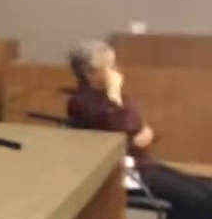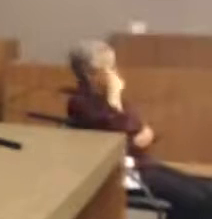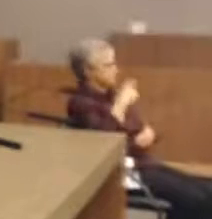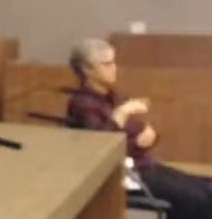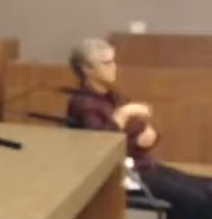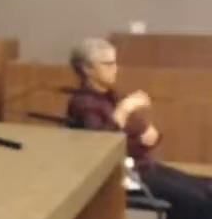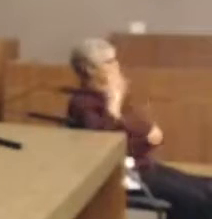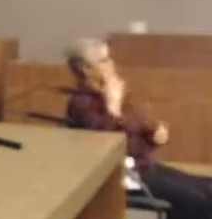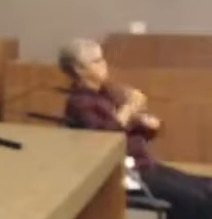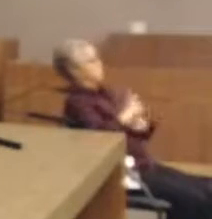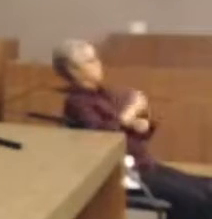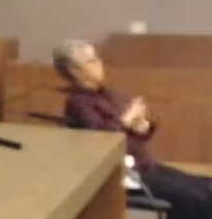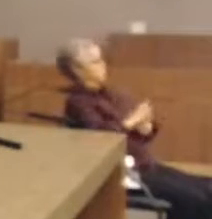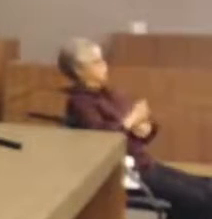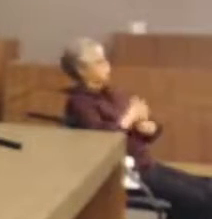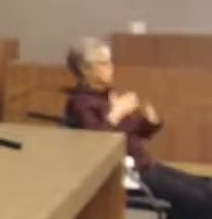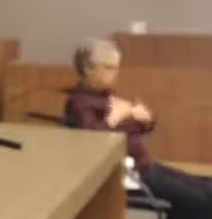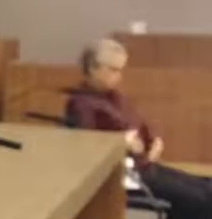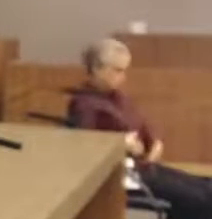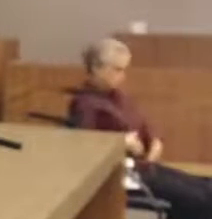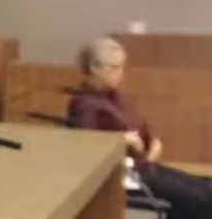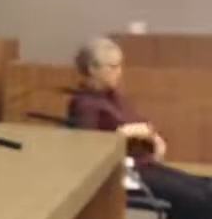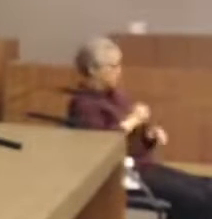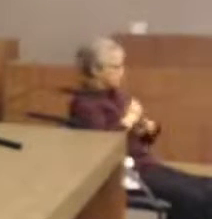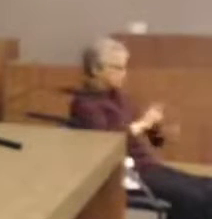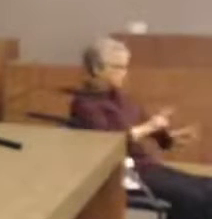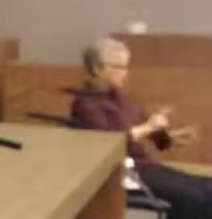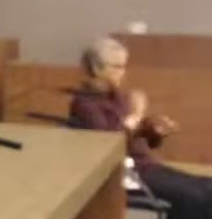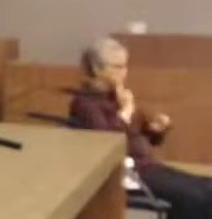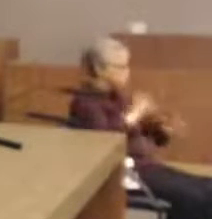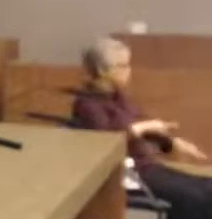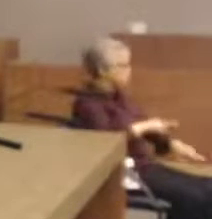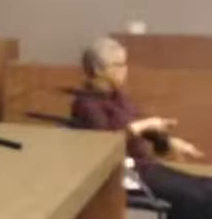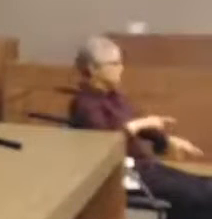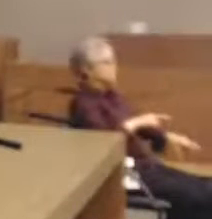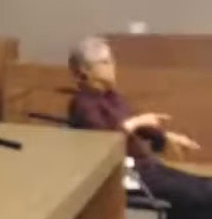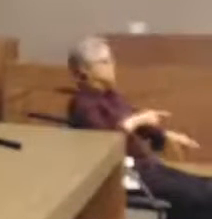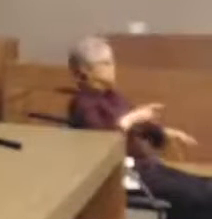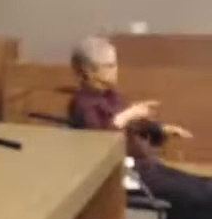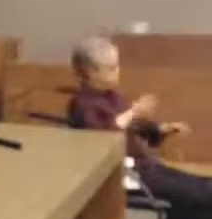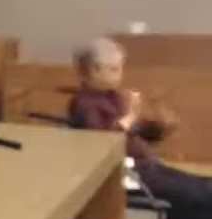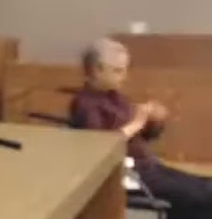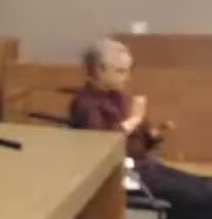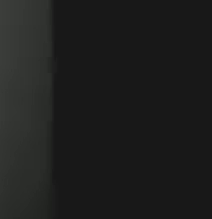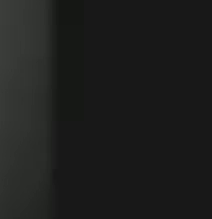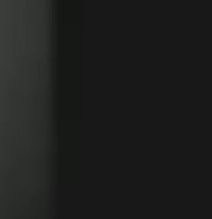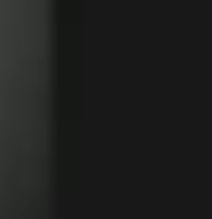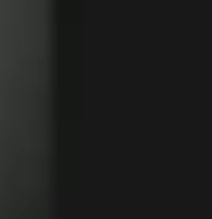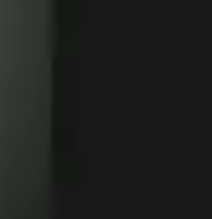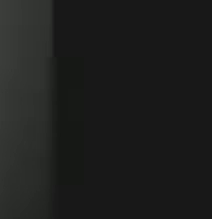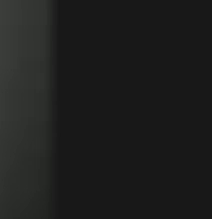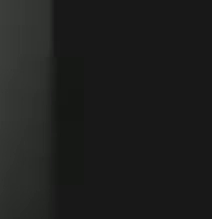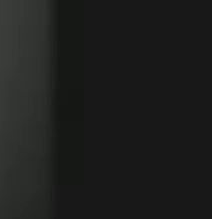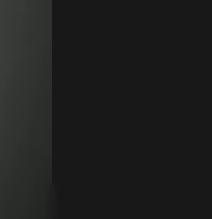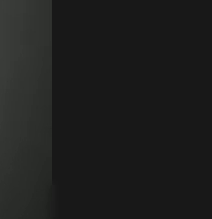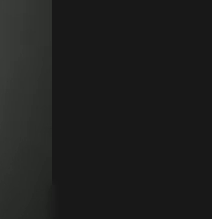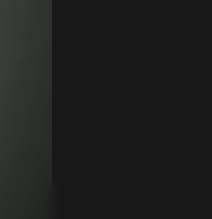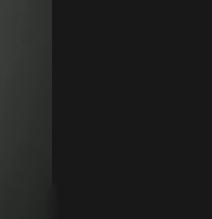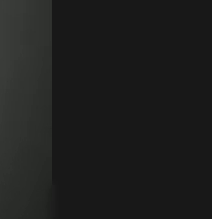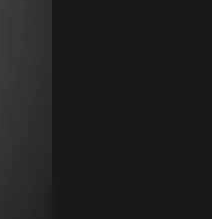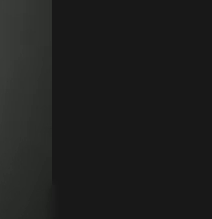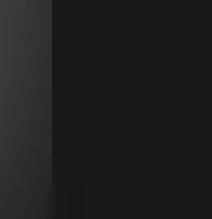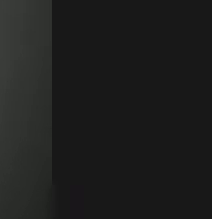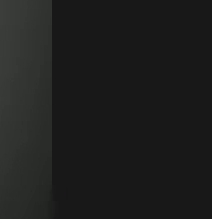to respond to the danger, and then the chemicals release so that you can do something about it. All of that stuff is flooding. It impairs functioning